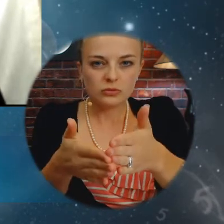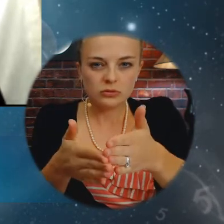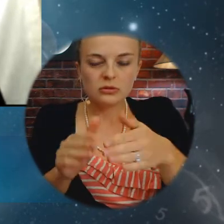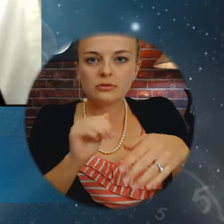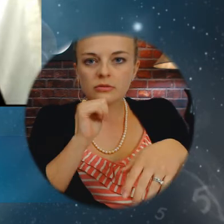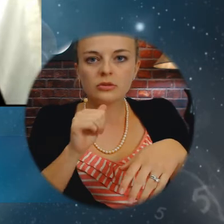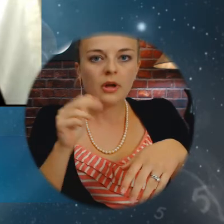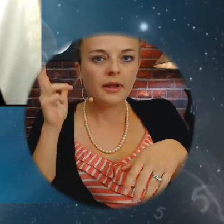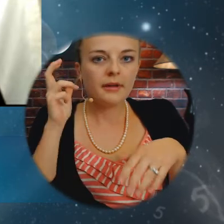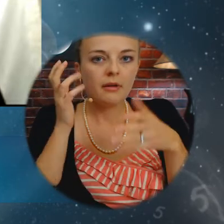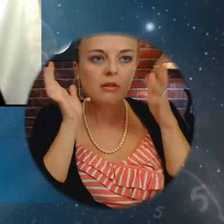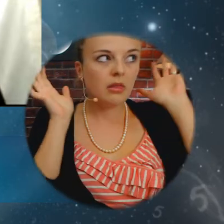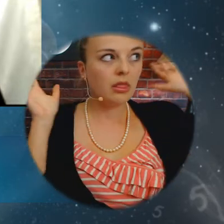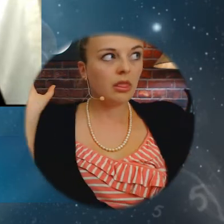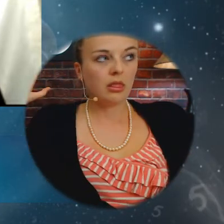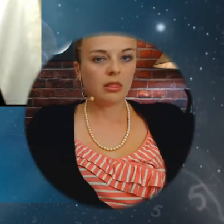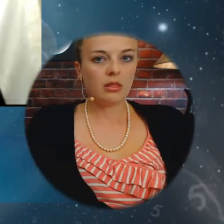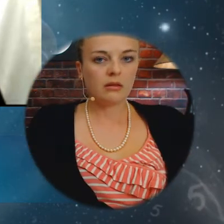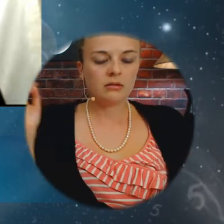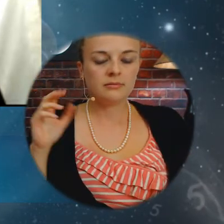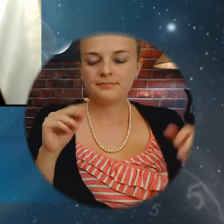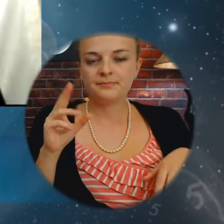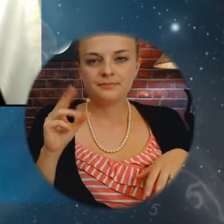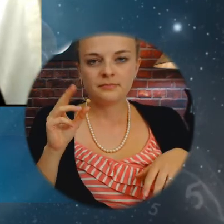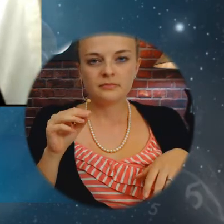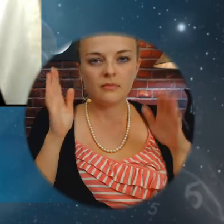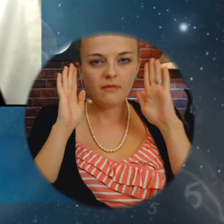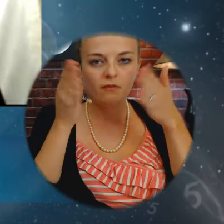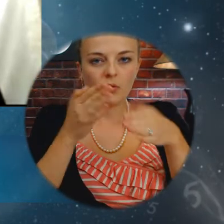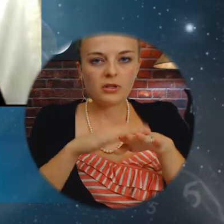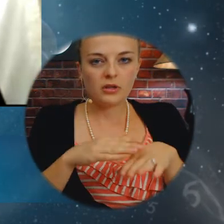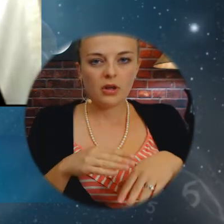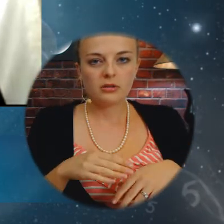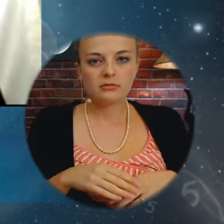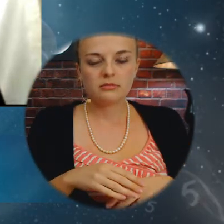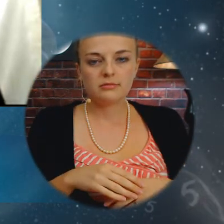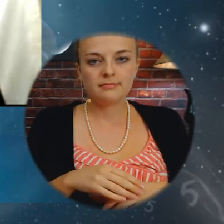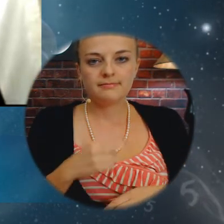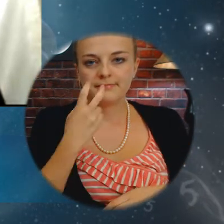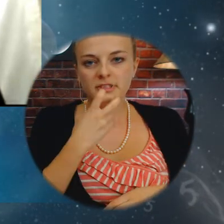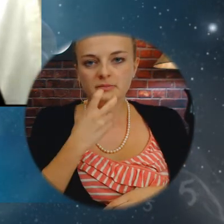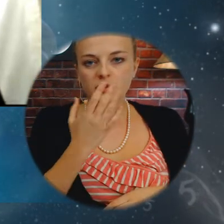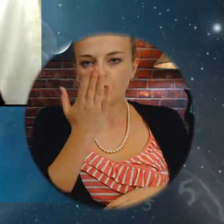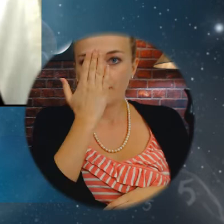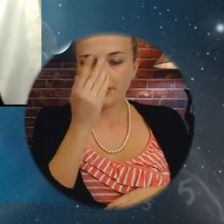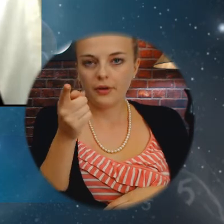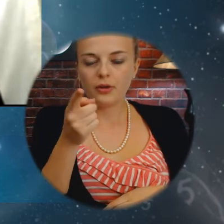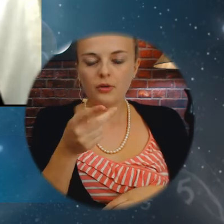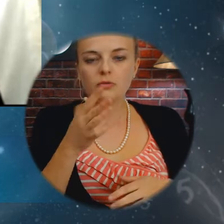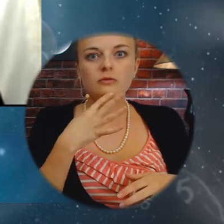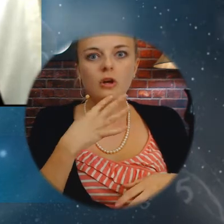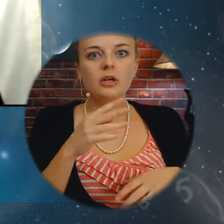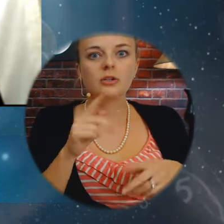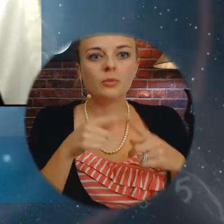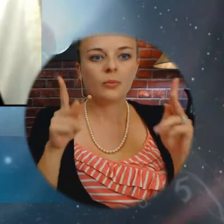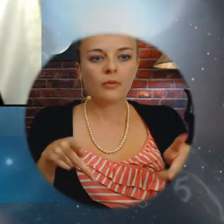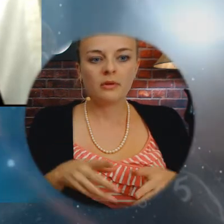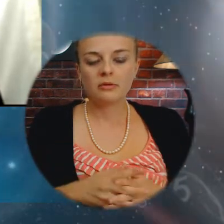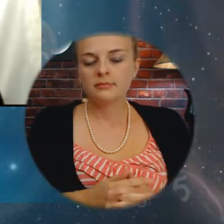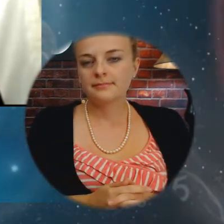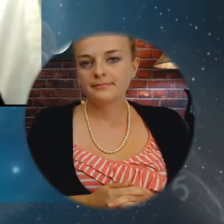person is speaking to you so that we can block out all the background noise. For instance, that's behind you. So that just creates a better listening environment